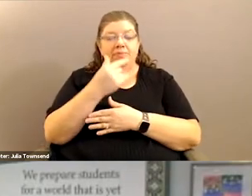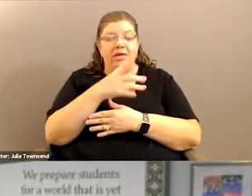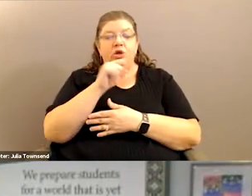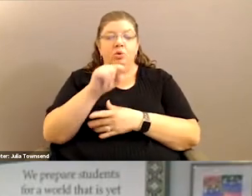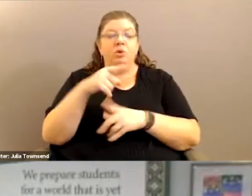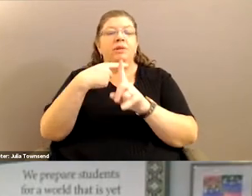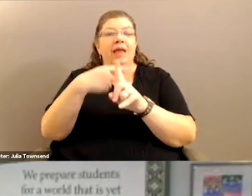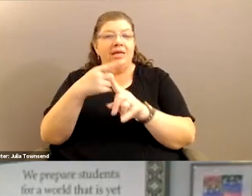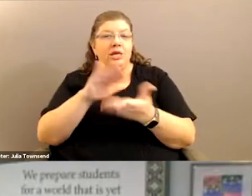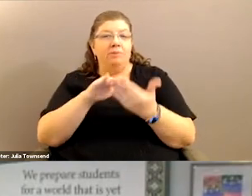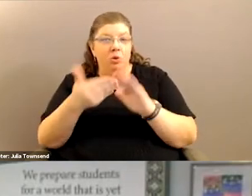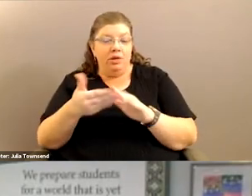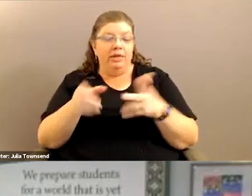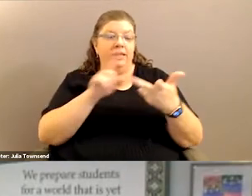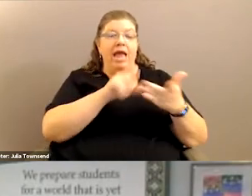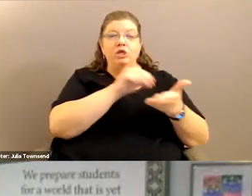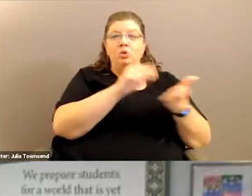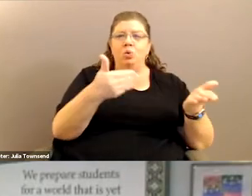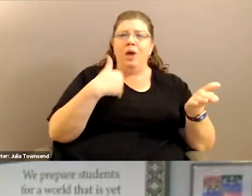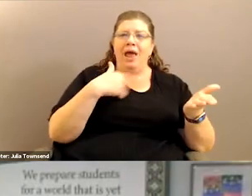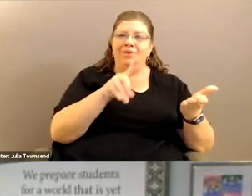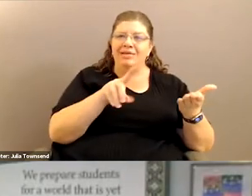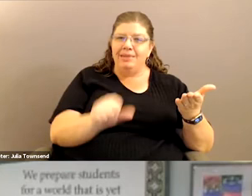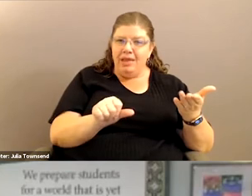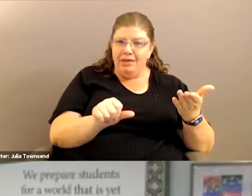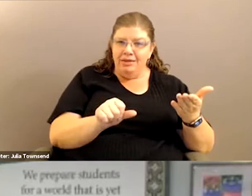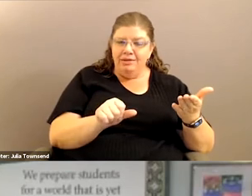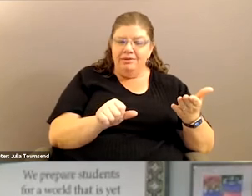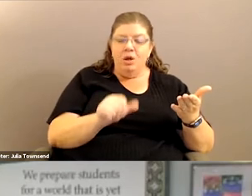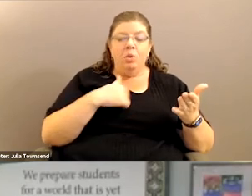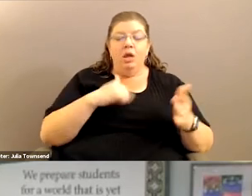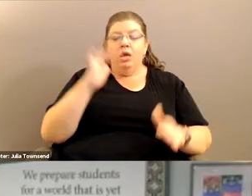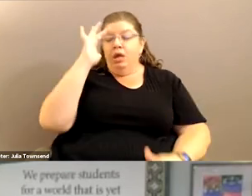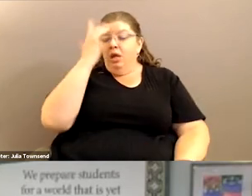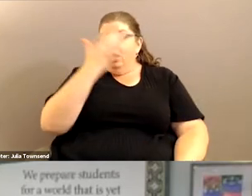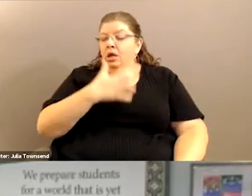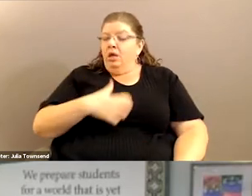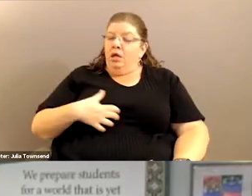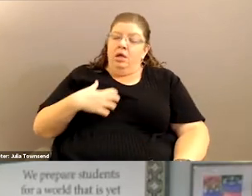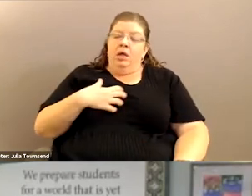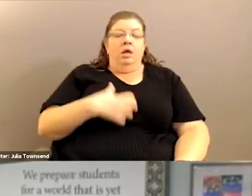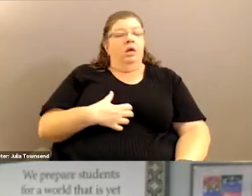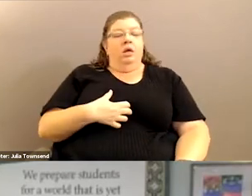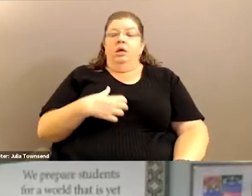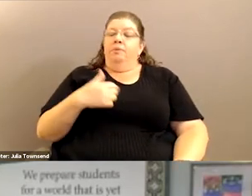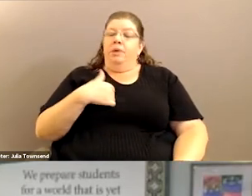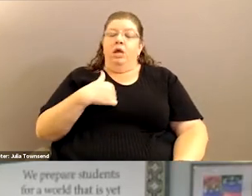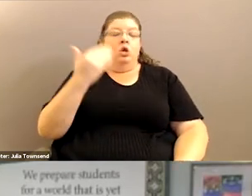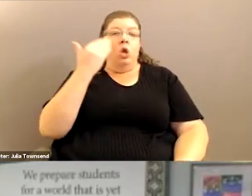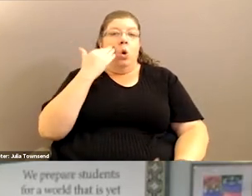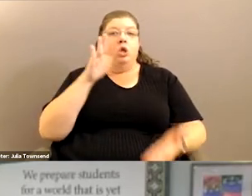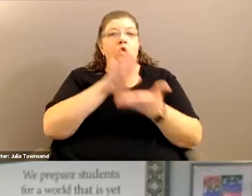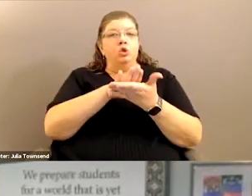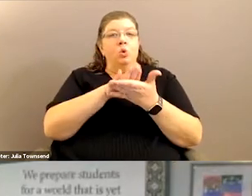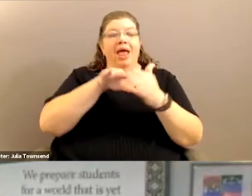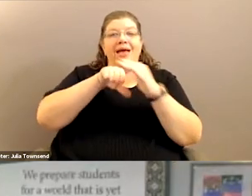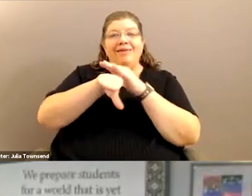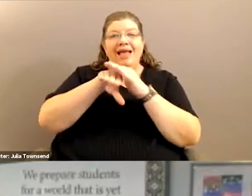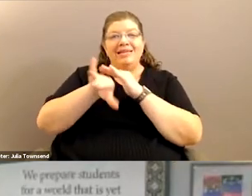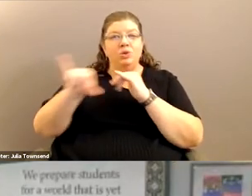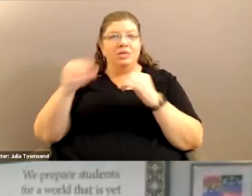community and students with disabilities it sickens me to my stomach knowing that the school has access to this